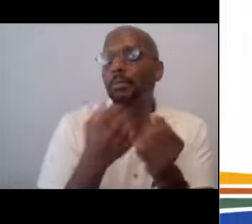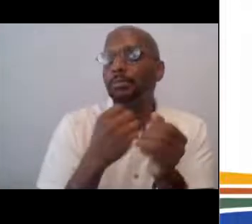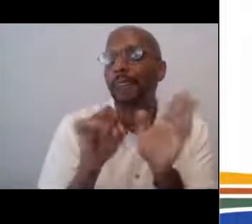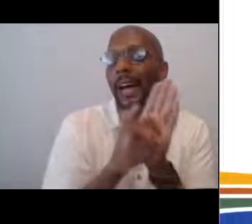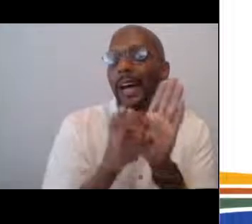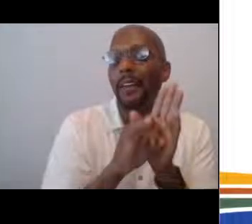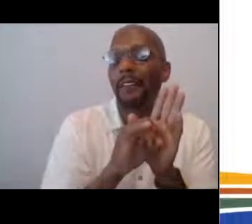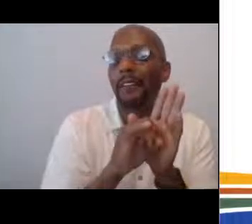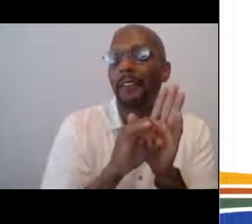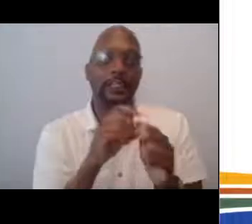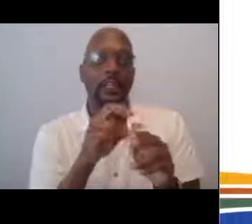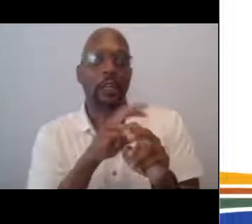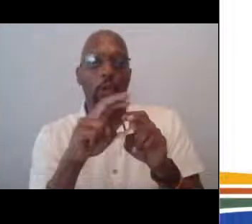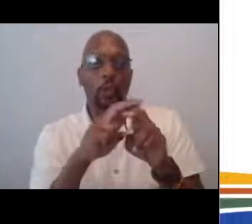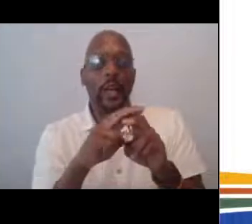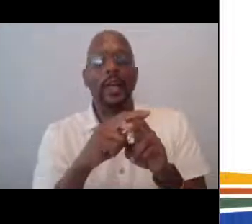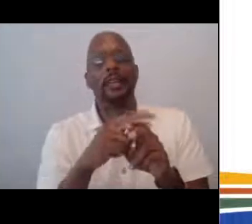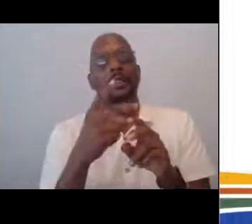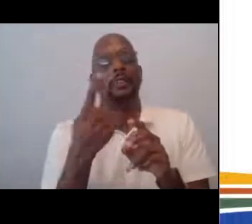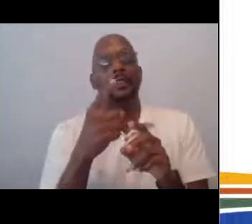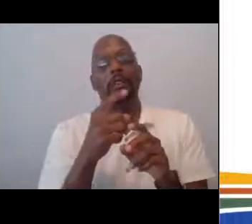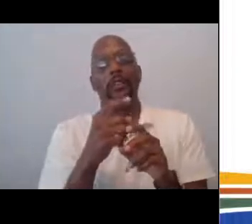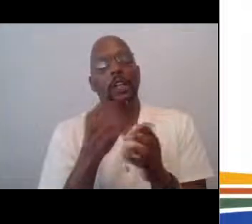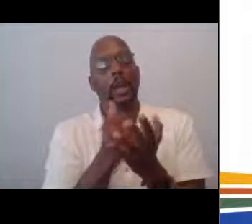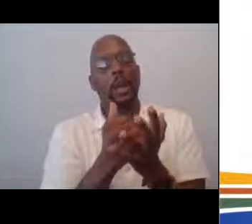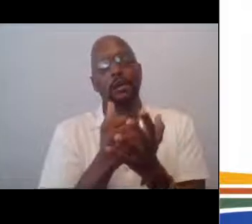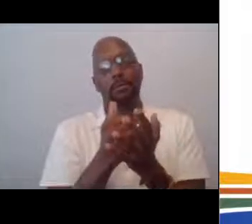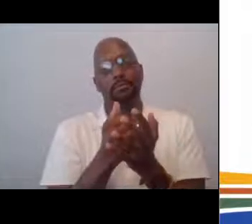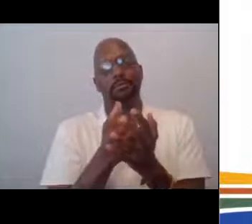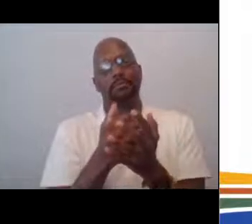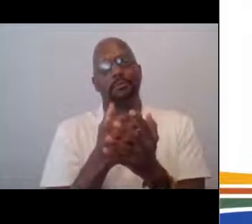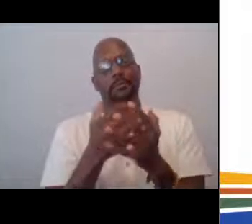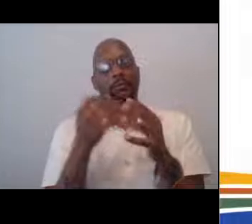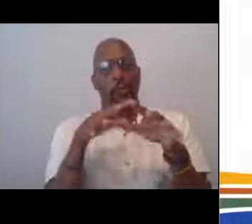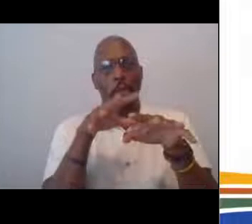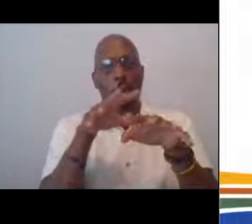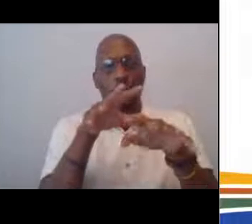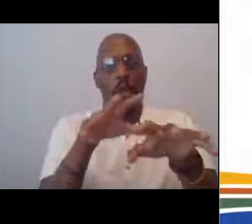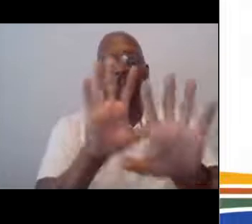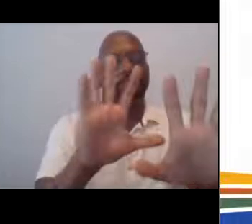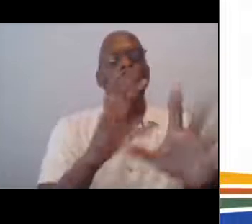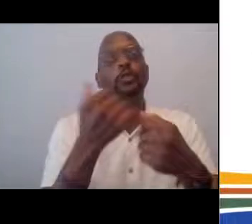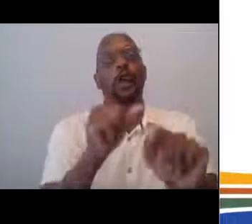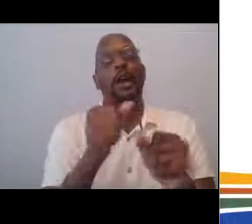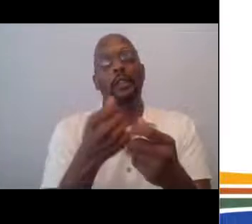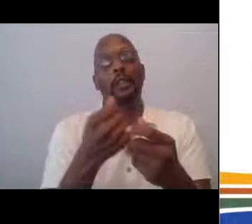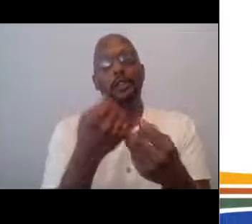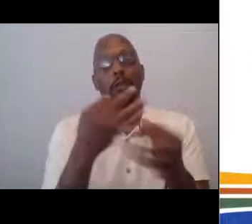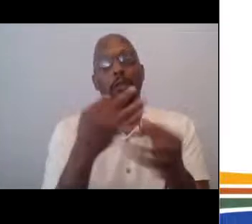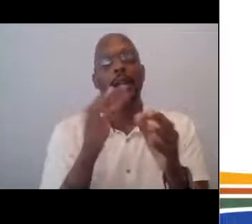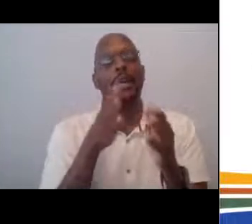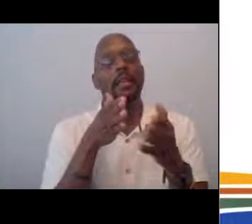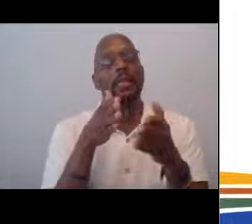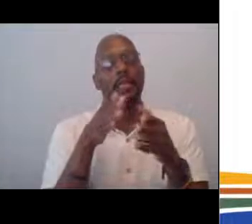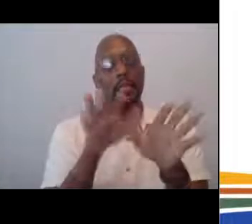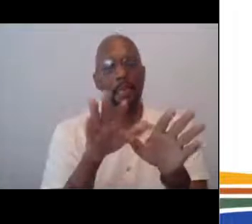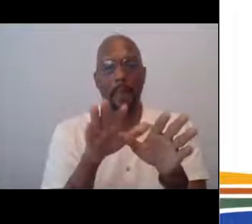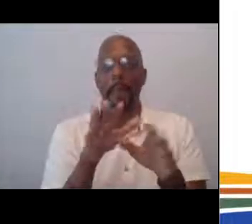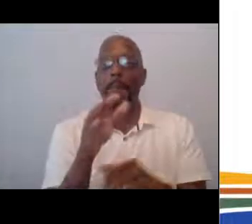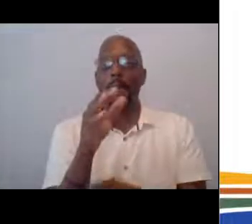the train as the model for relieving congestion from Ventura to Santa Barbara. The lane being the closing of the gap on the 101